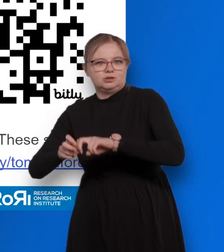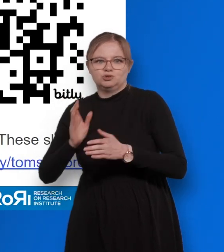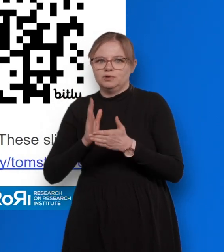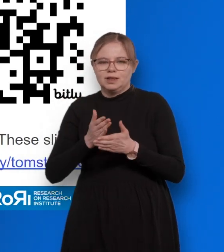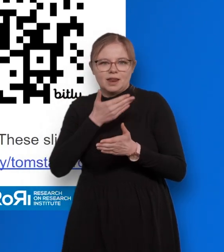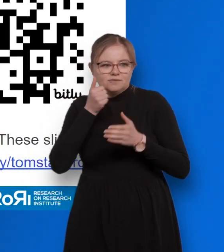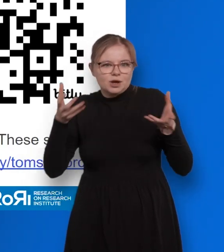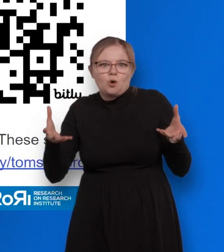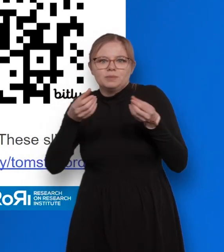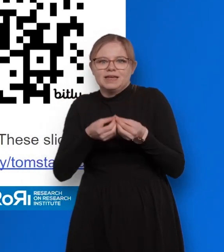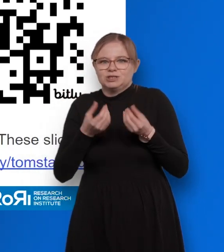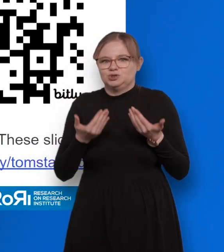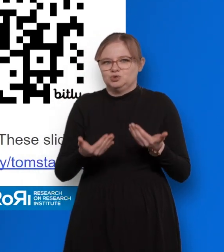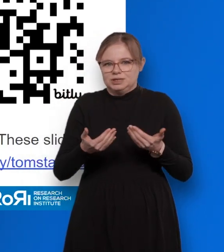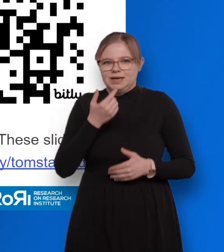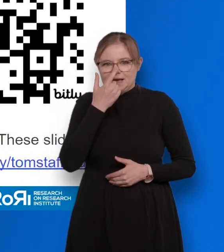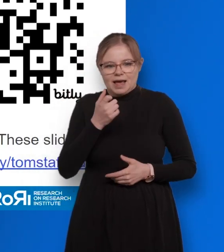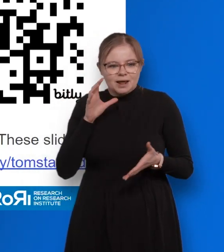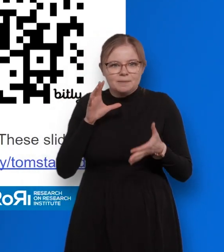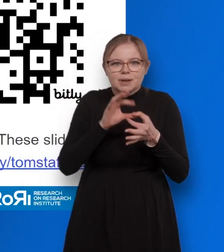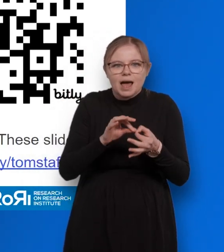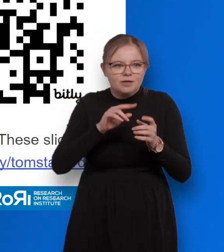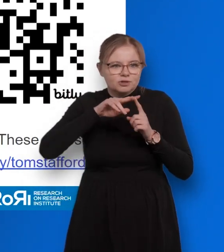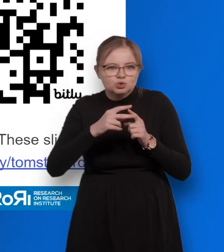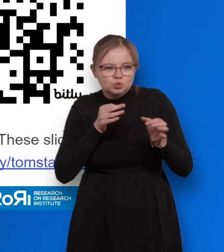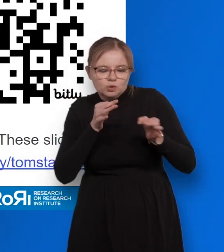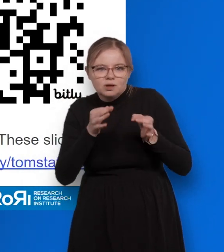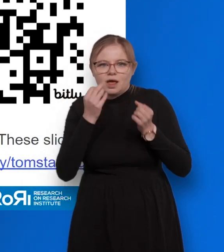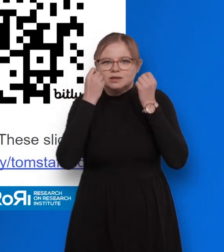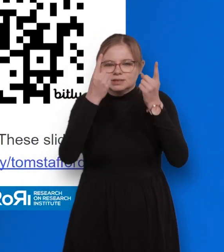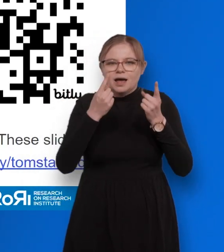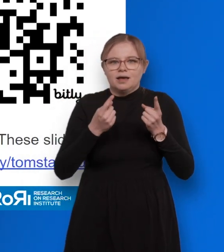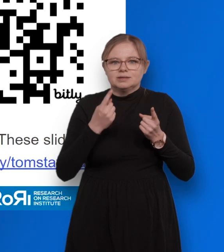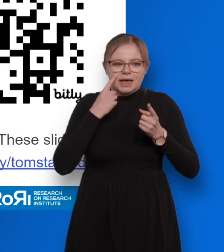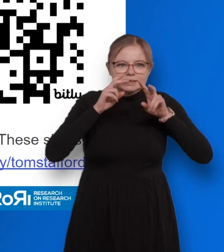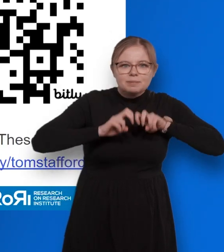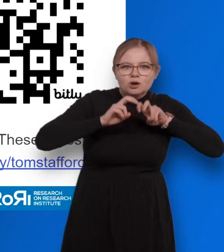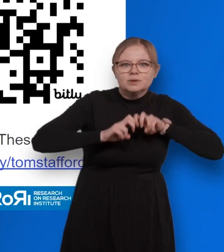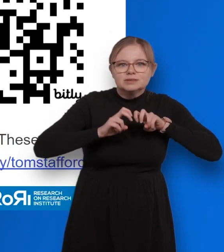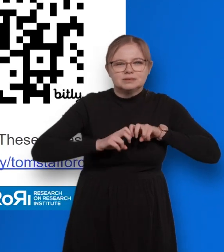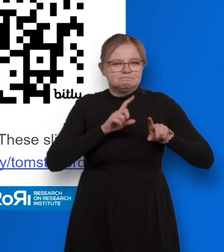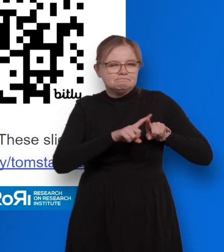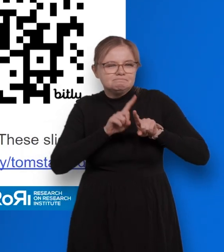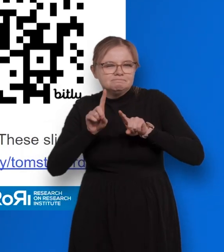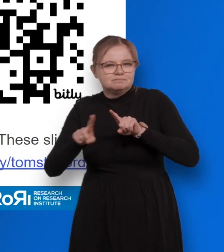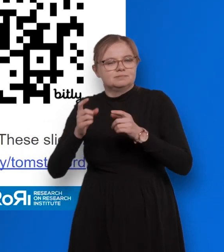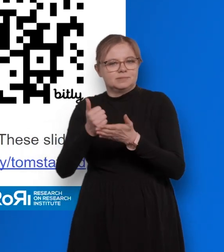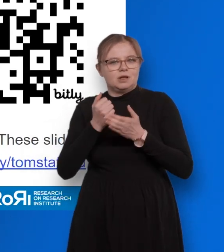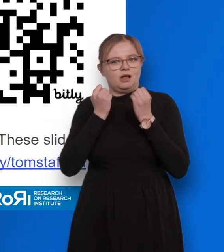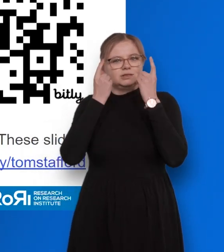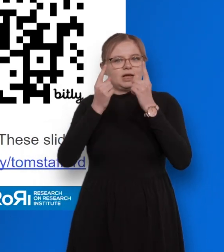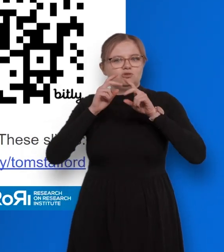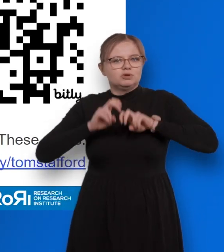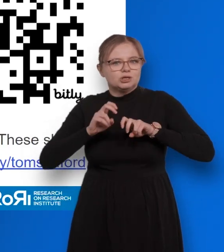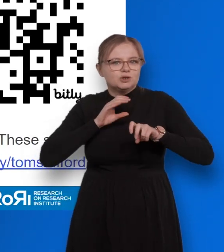lovely combination for me to apply those tools about understanding experiments and evidence generation to understanding research